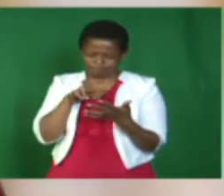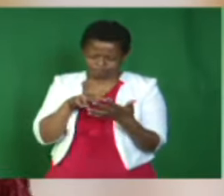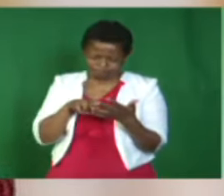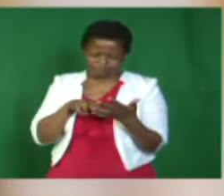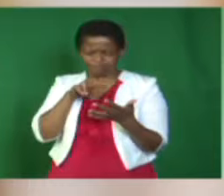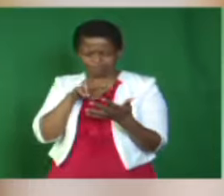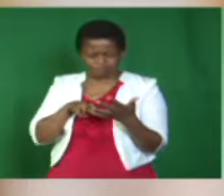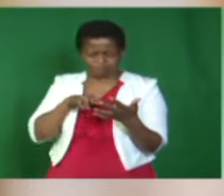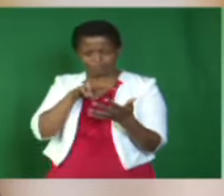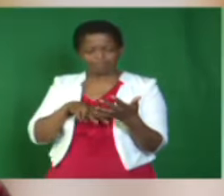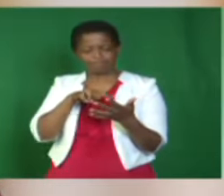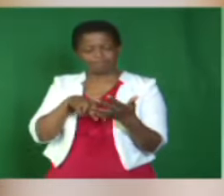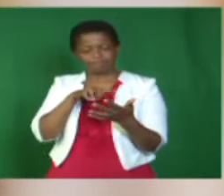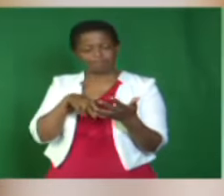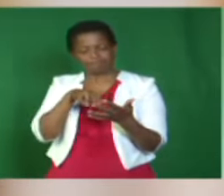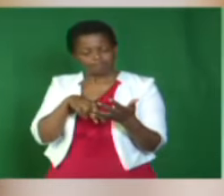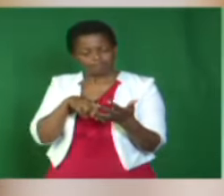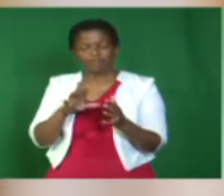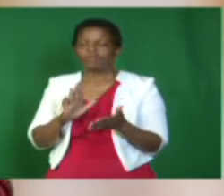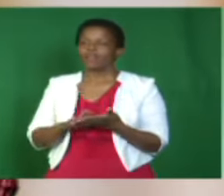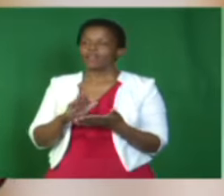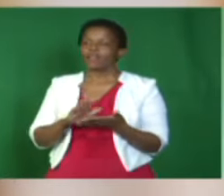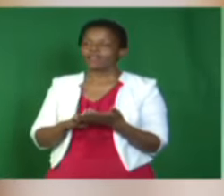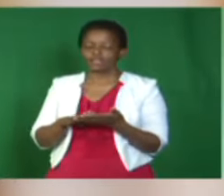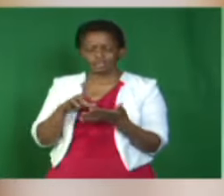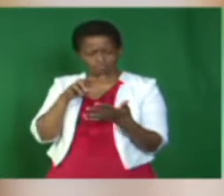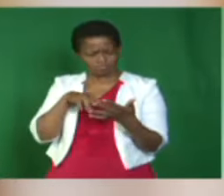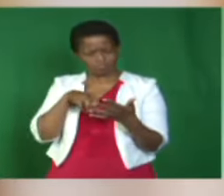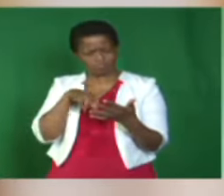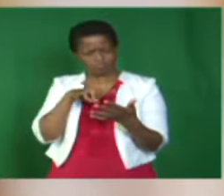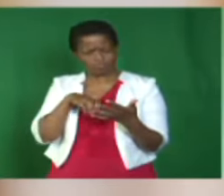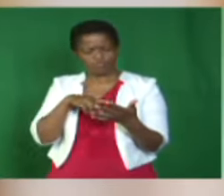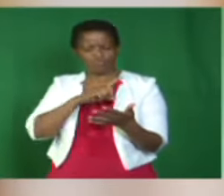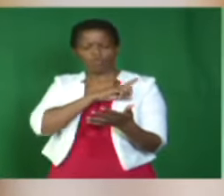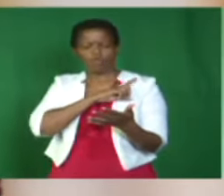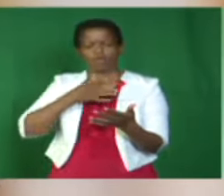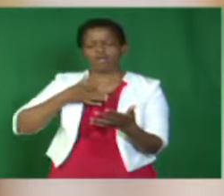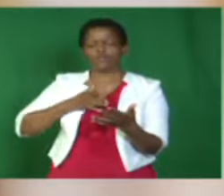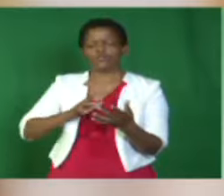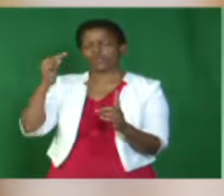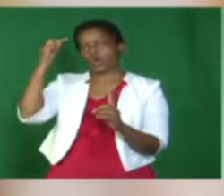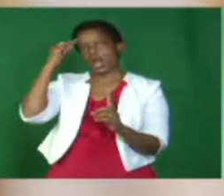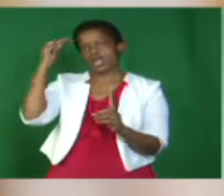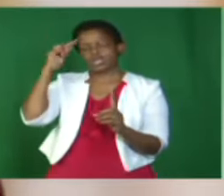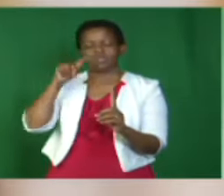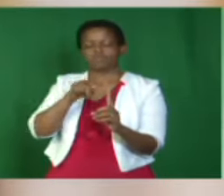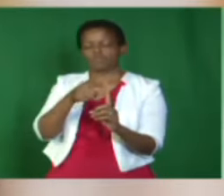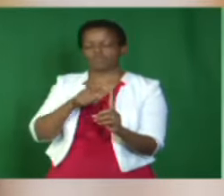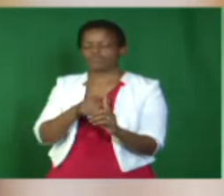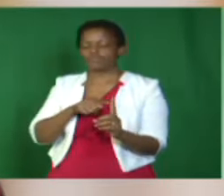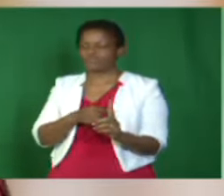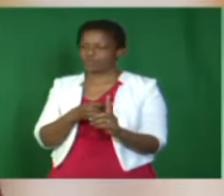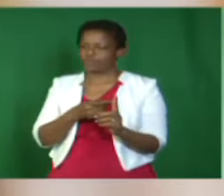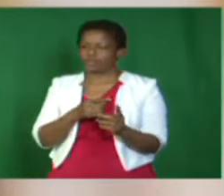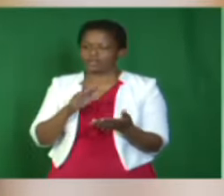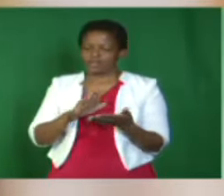are reading quickly and trying to ensure that you get an understanding and you are able to also look